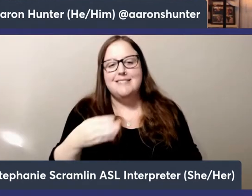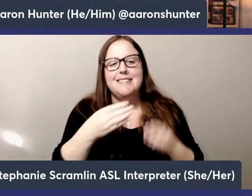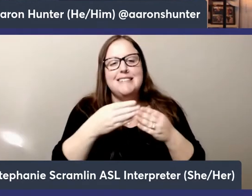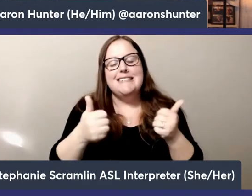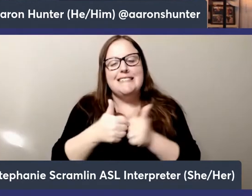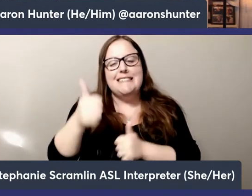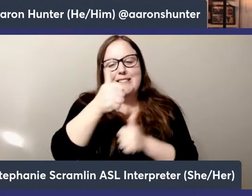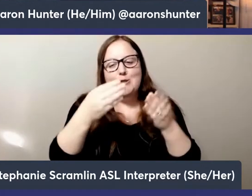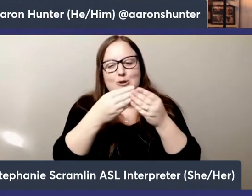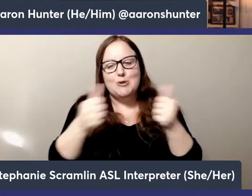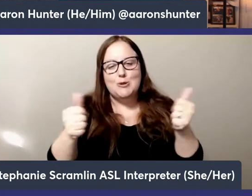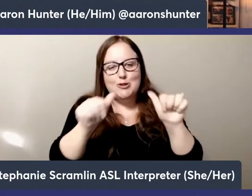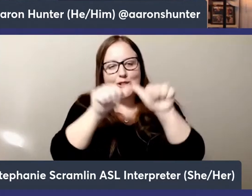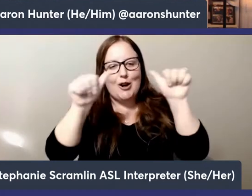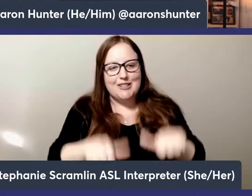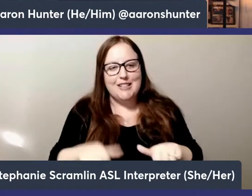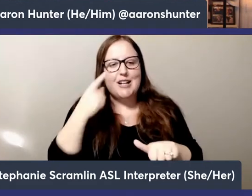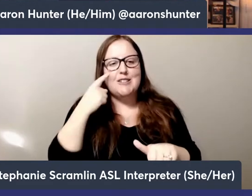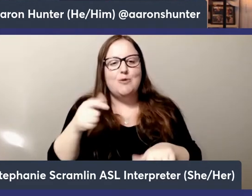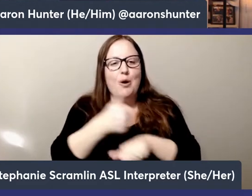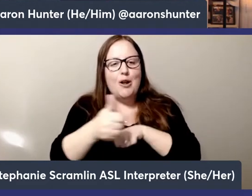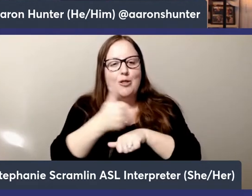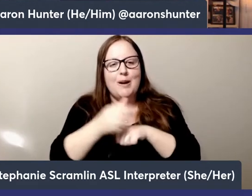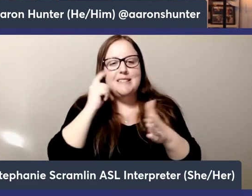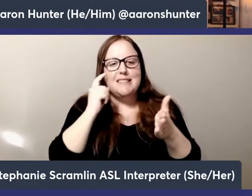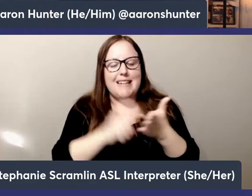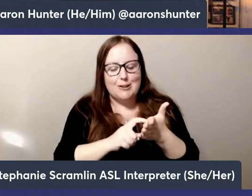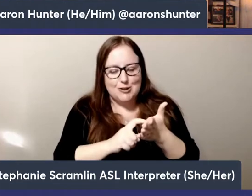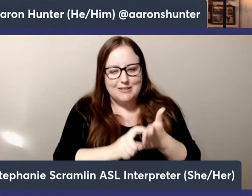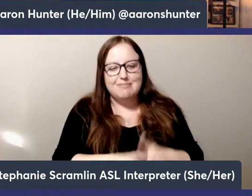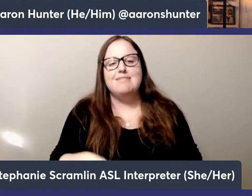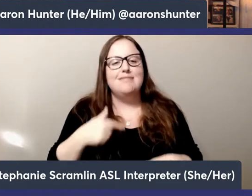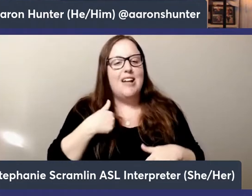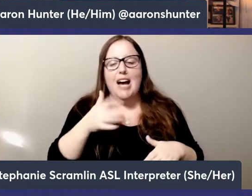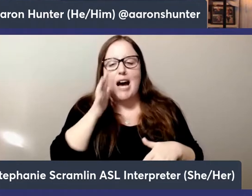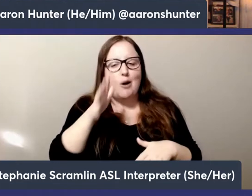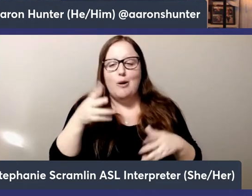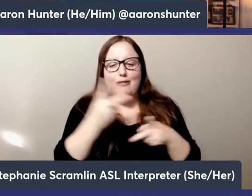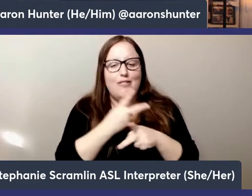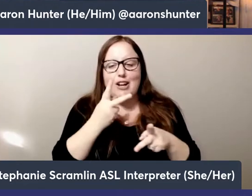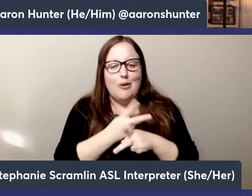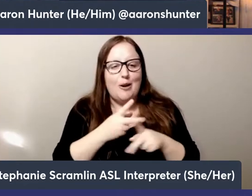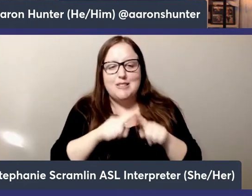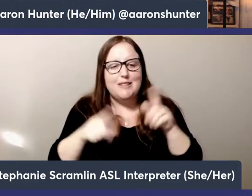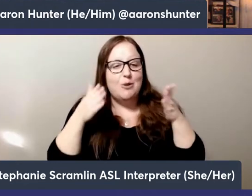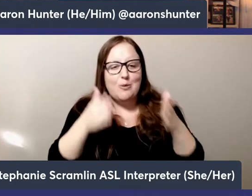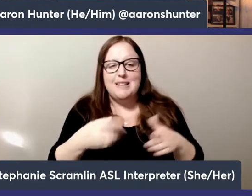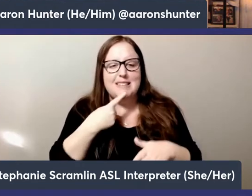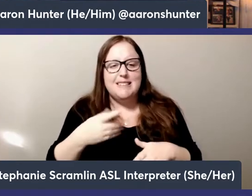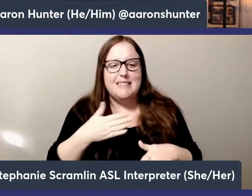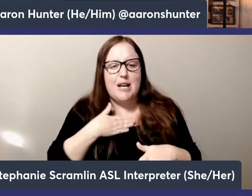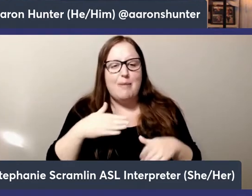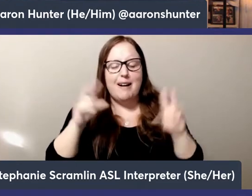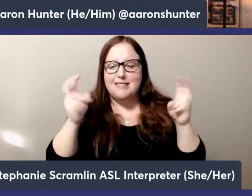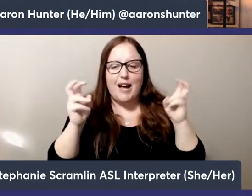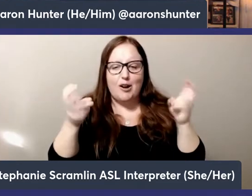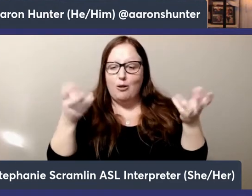architect specializing in threat detection and incident response. I'm going to just find out different ways to say my title. That just flows off the tongue